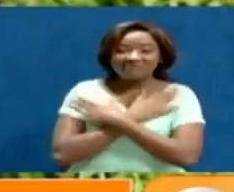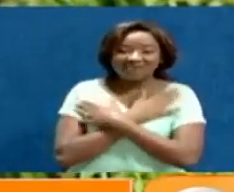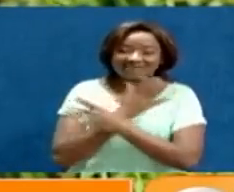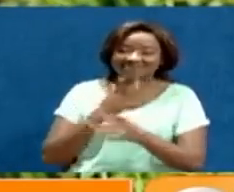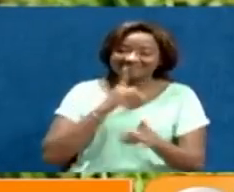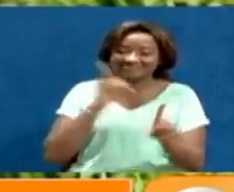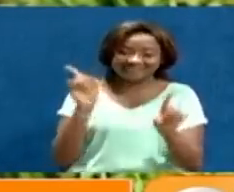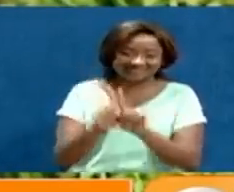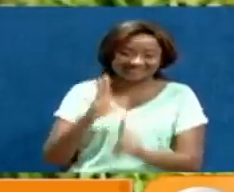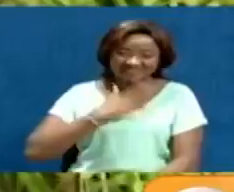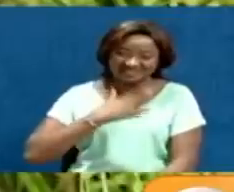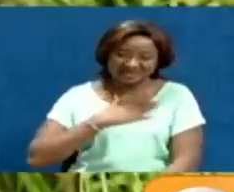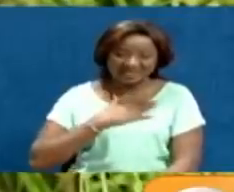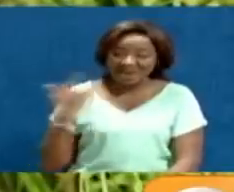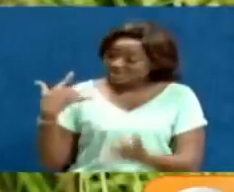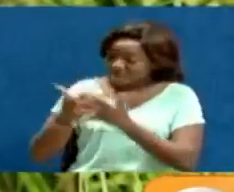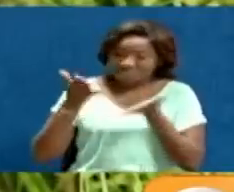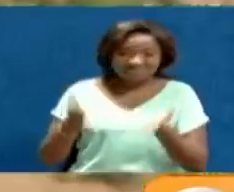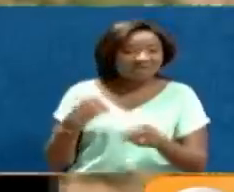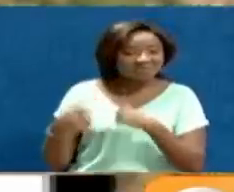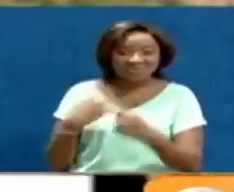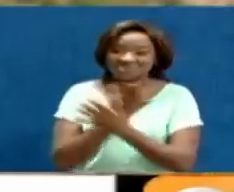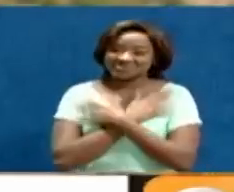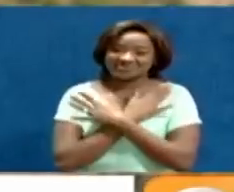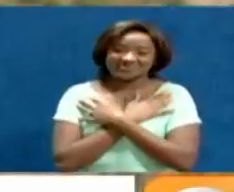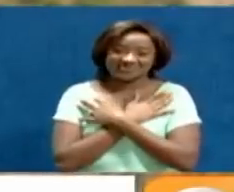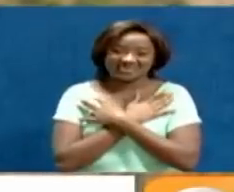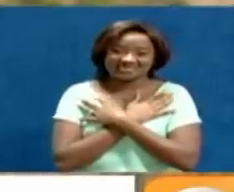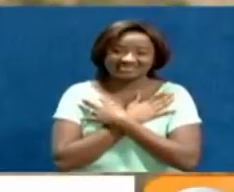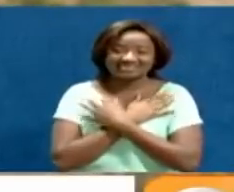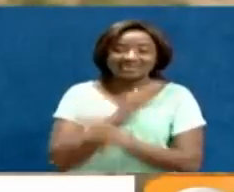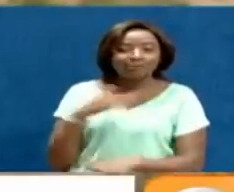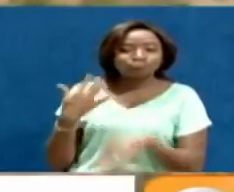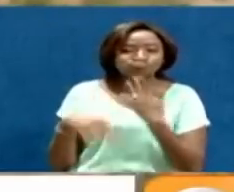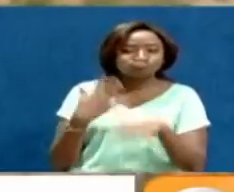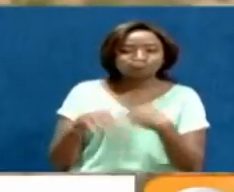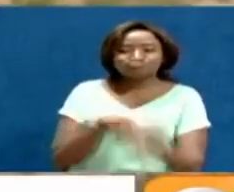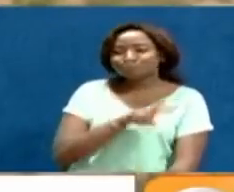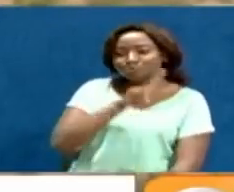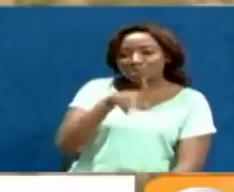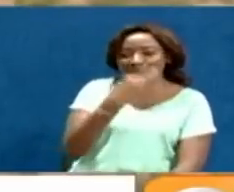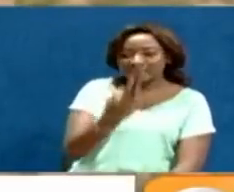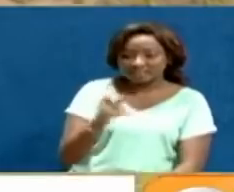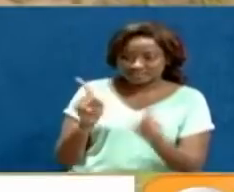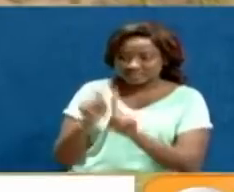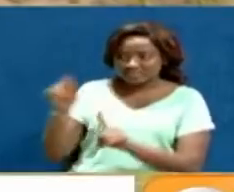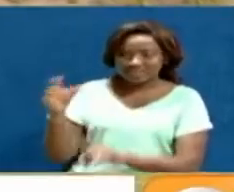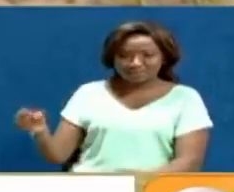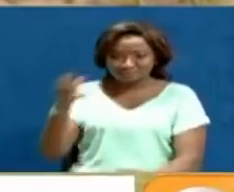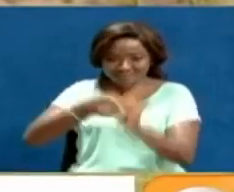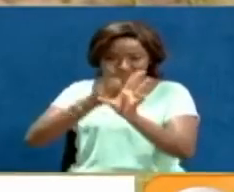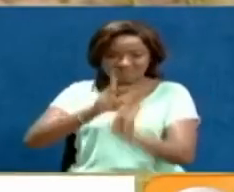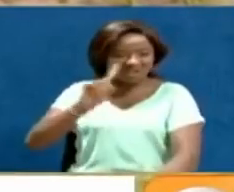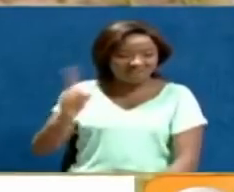brother. Yeah, up to now, they are still friends. They started dating in 2003, the same year that Eliud Kipchoge took part